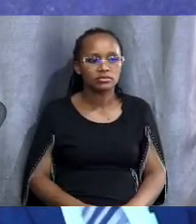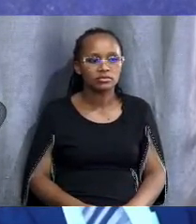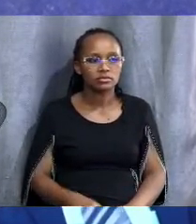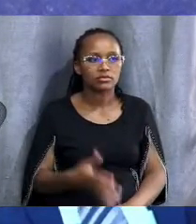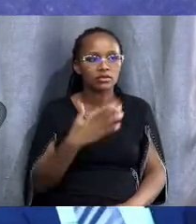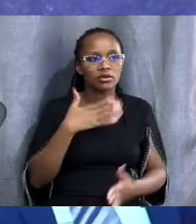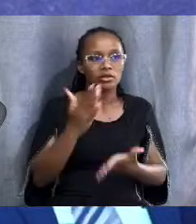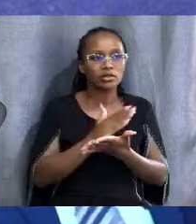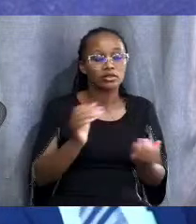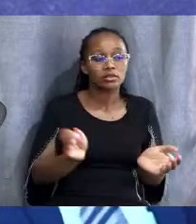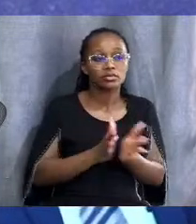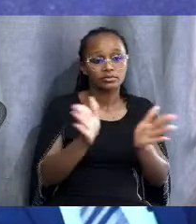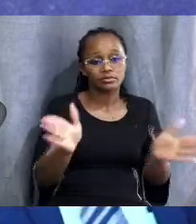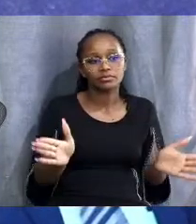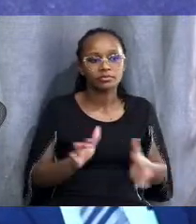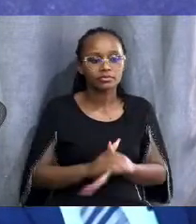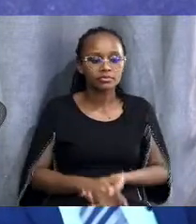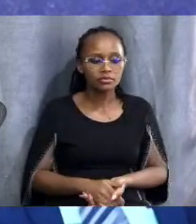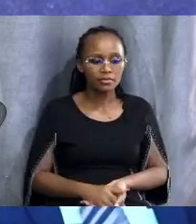I want to share briefly